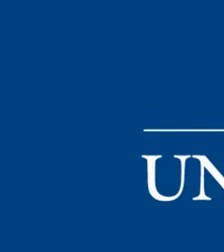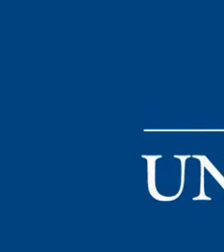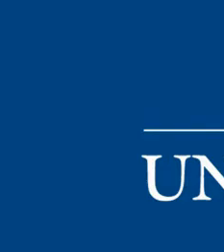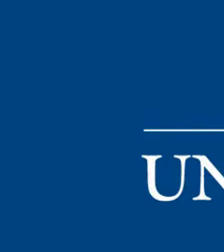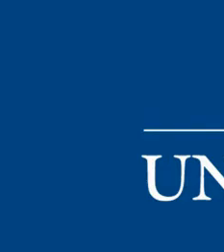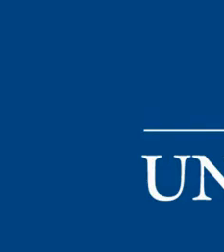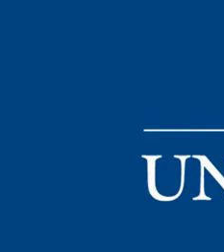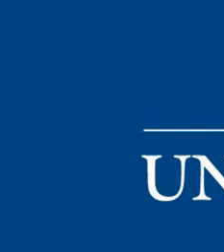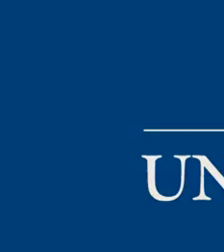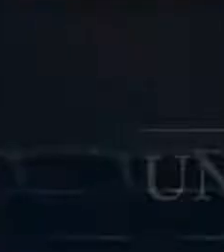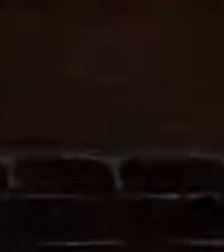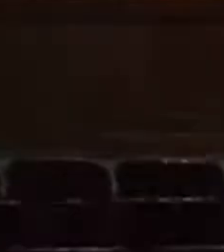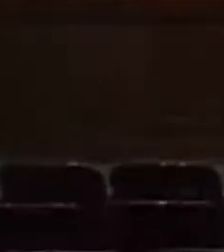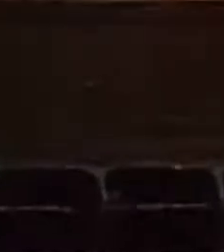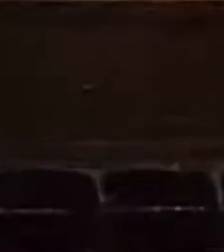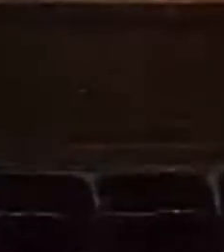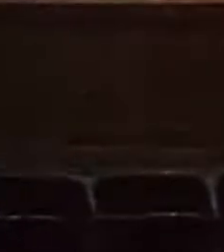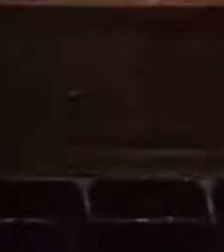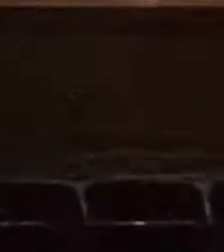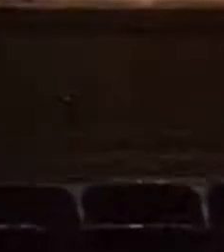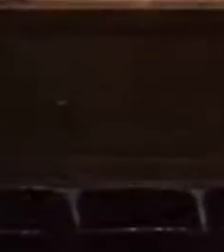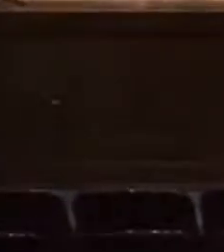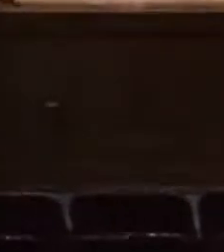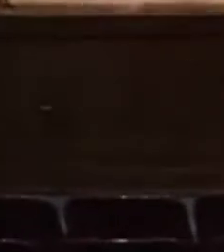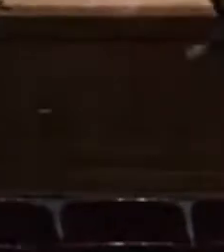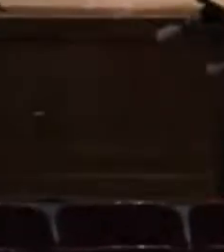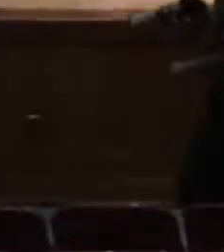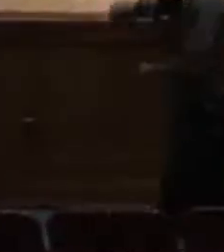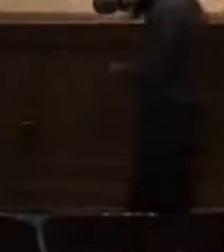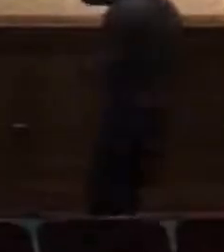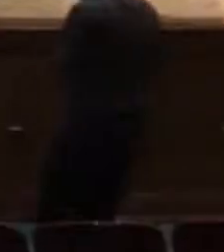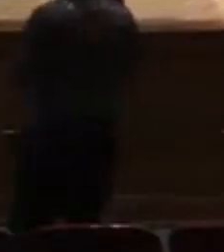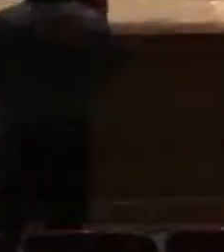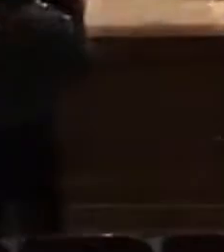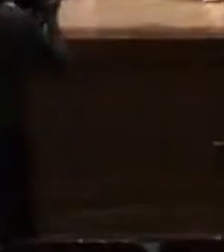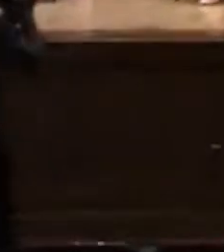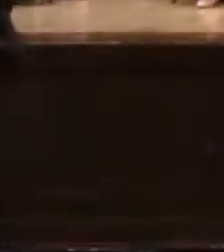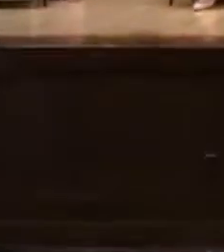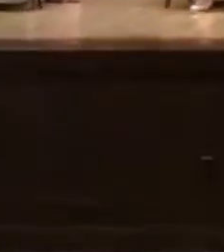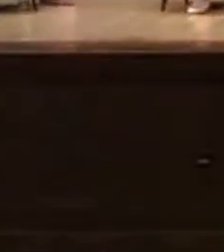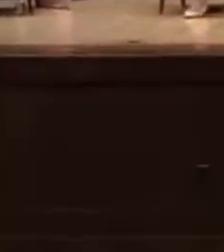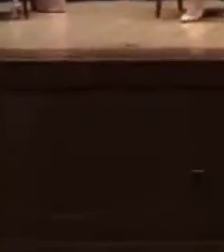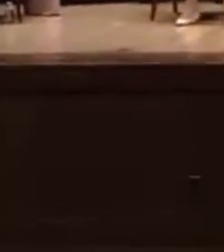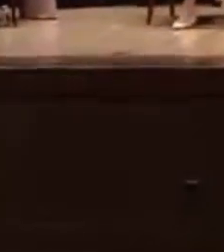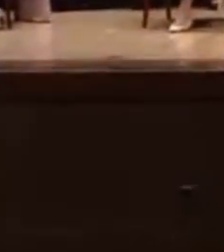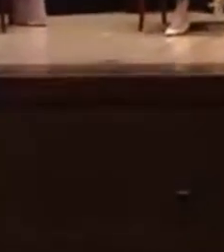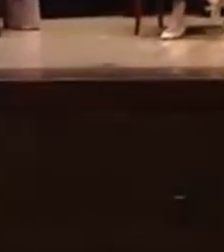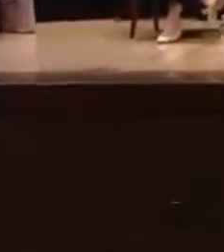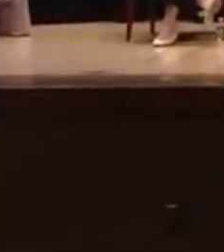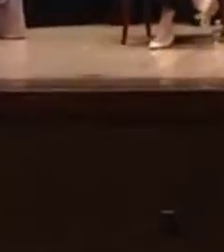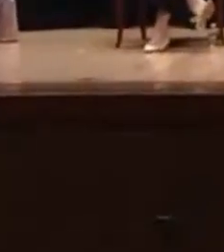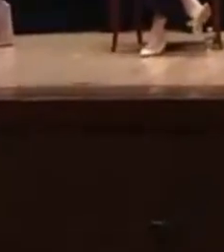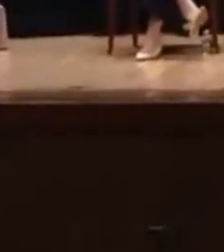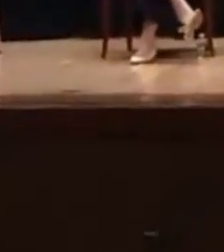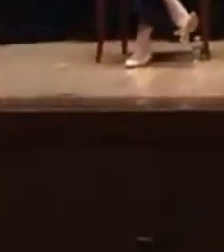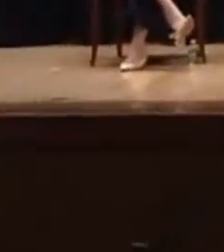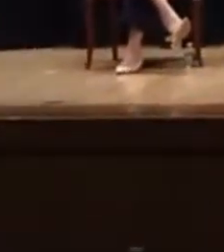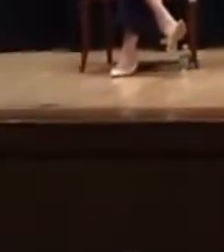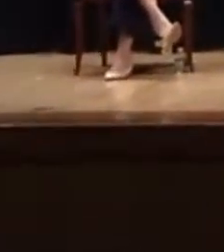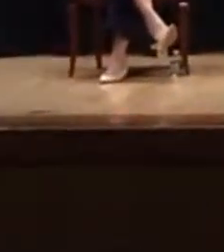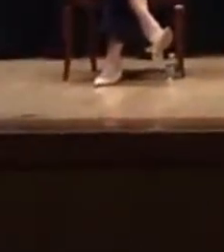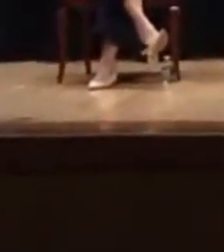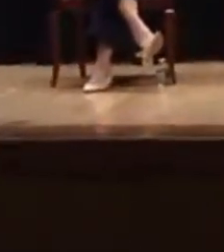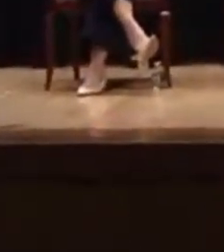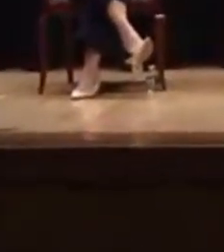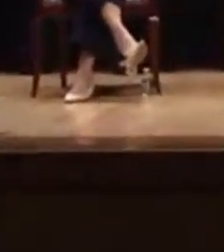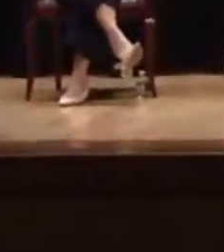Good morning. It is now my honor to present to you our graduating students from our accelerated program at the